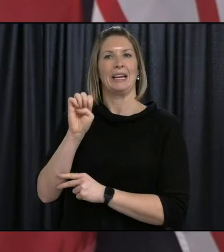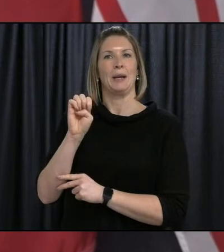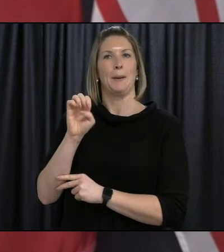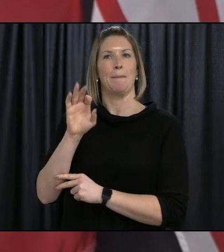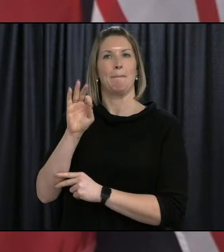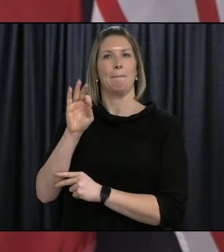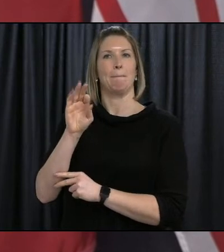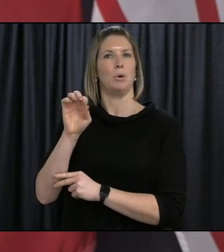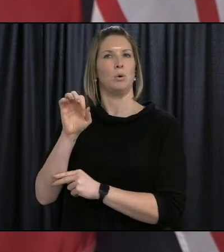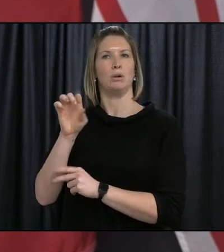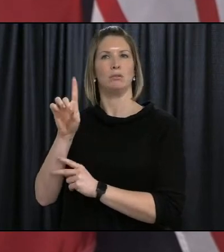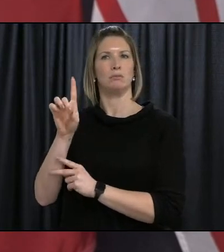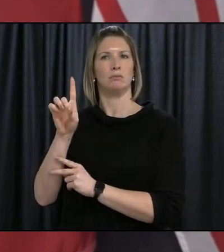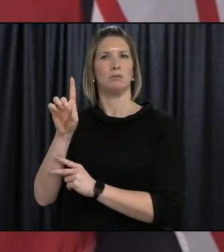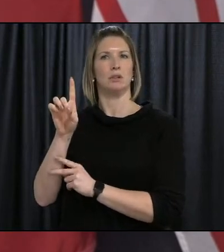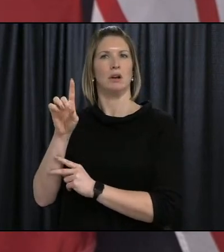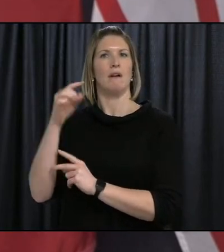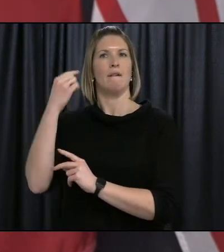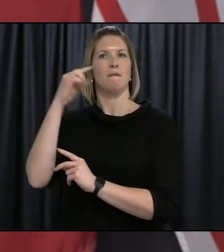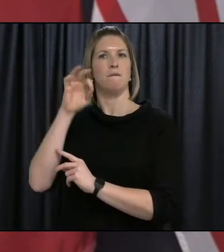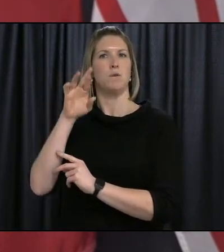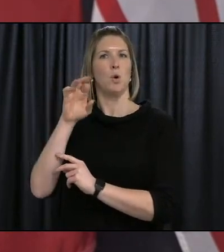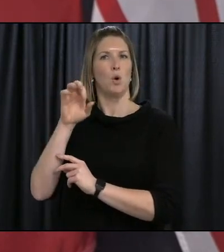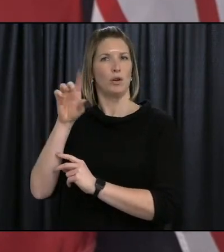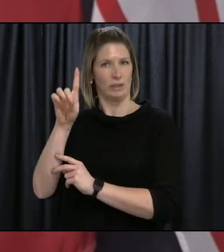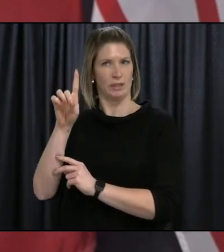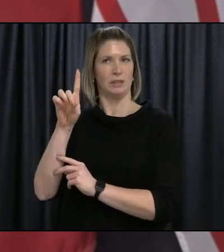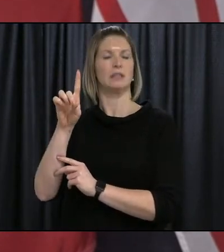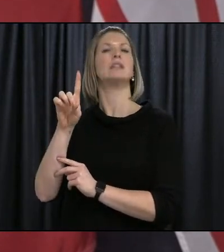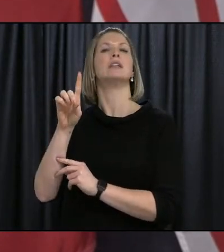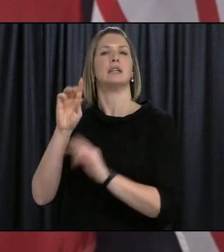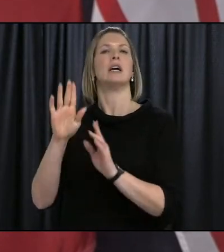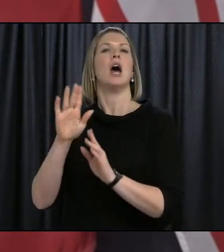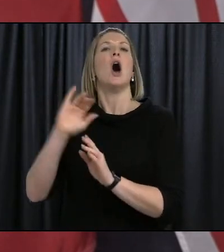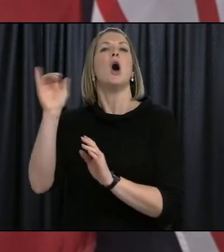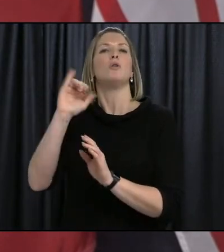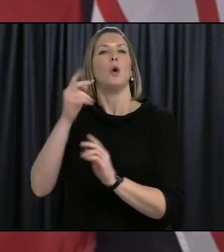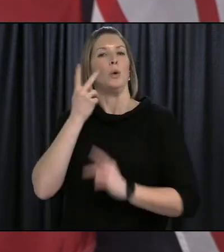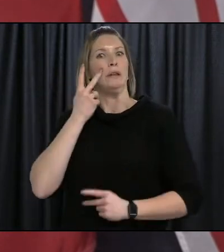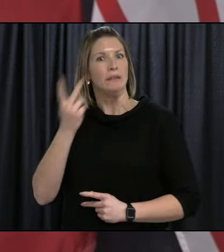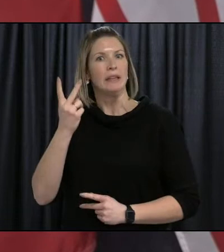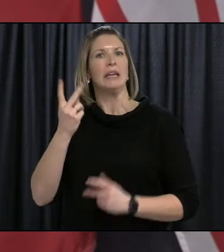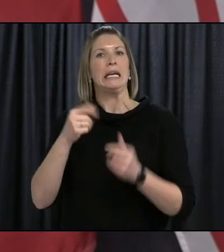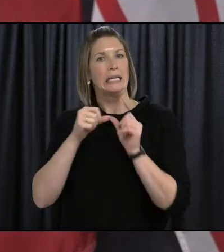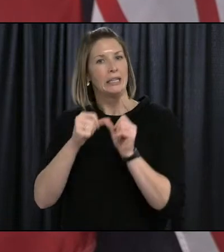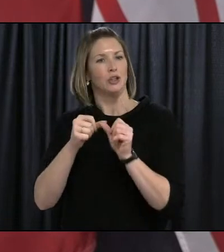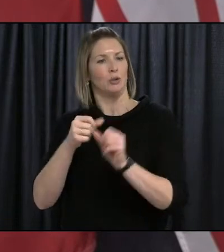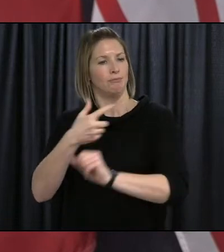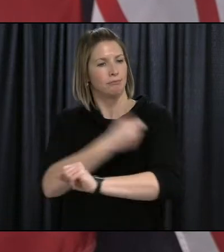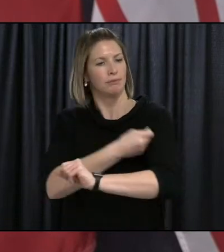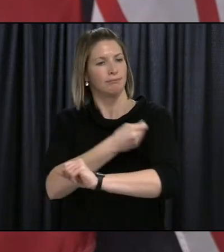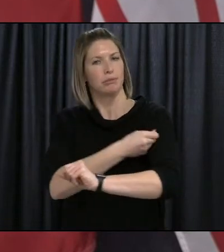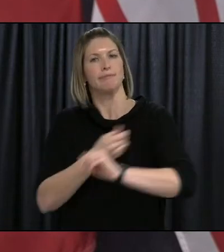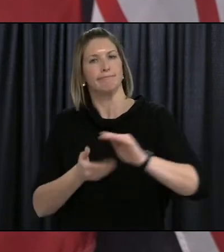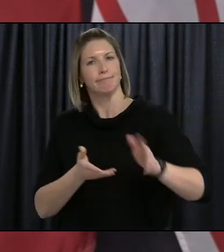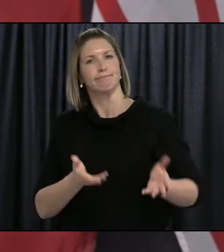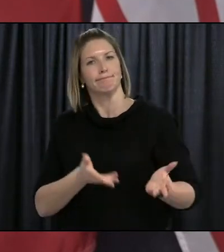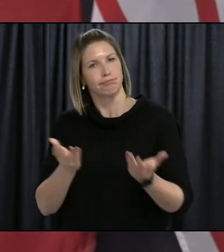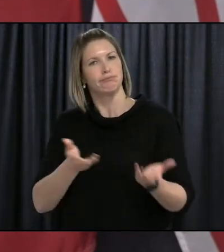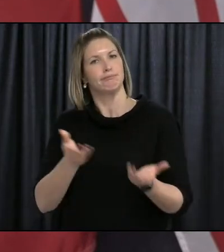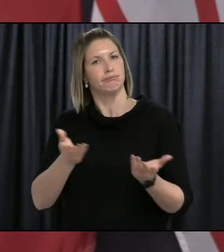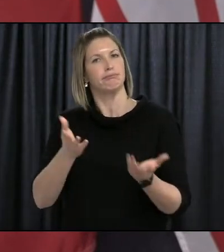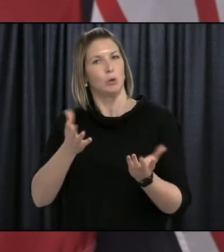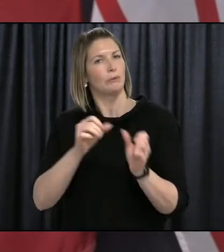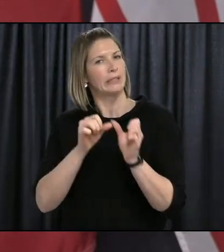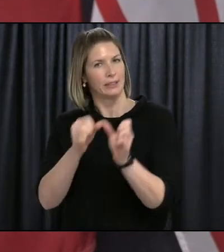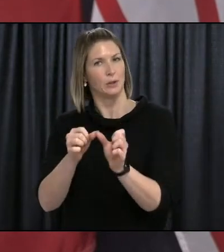communities in Makovic, to receive the vaccine, and more will continue. We're so lucky to be here in this moment